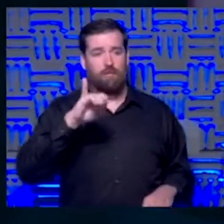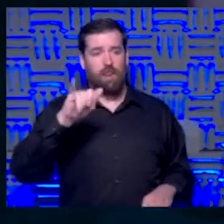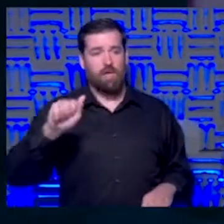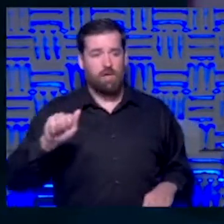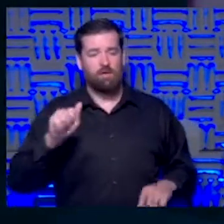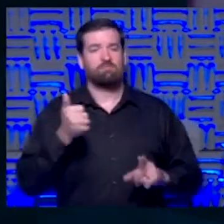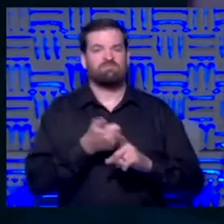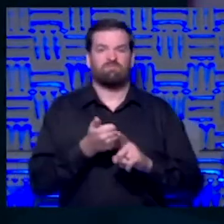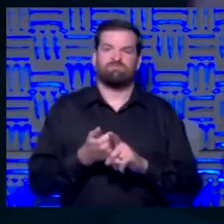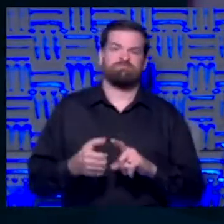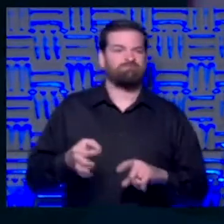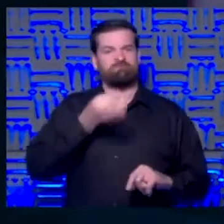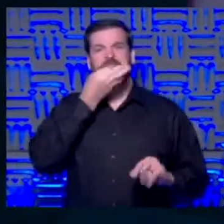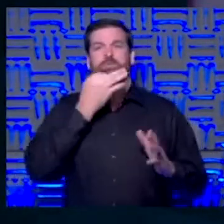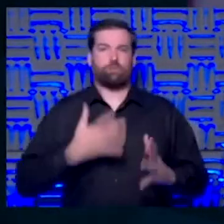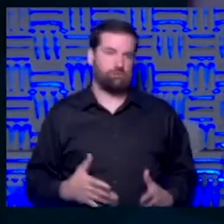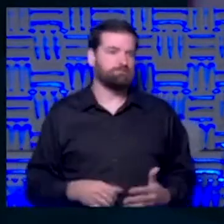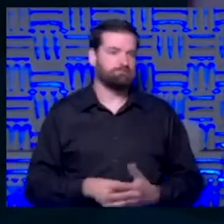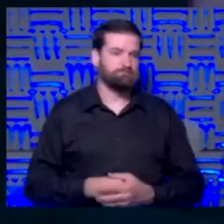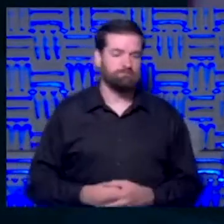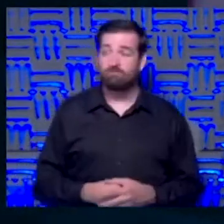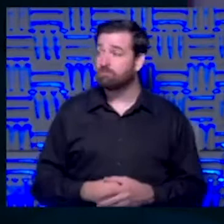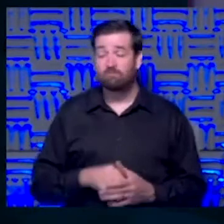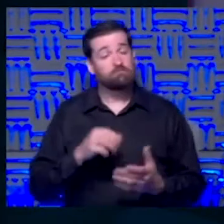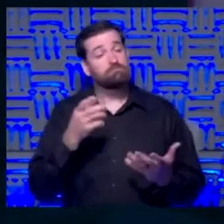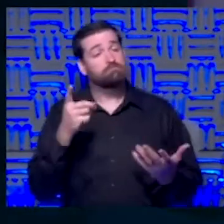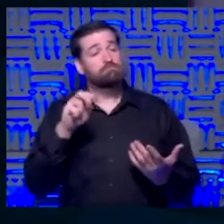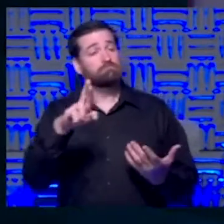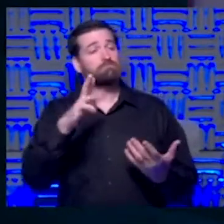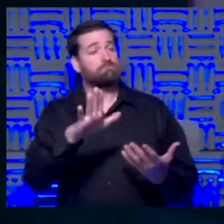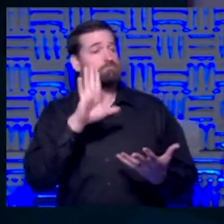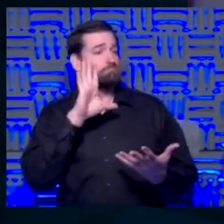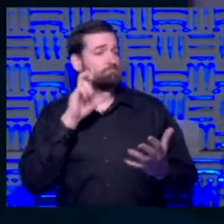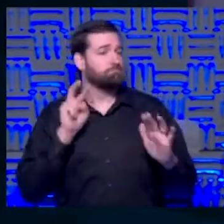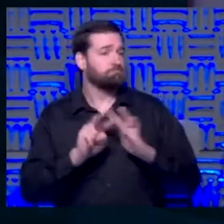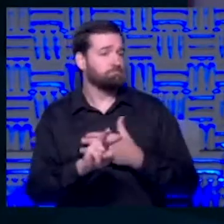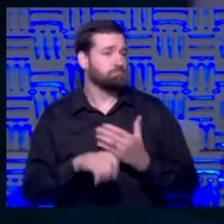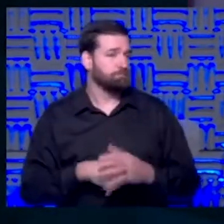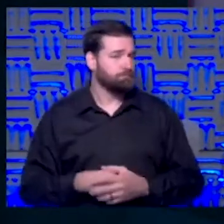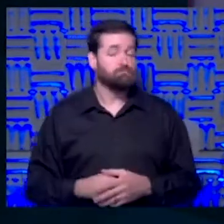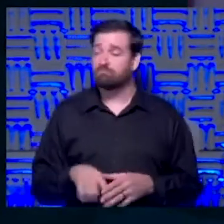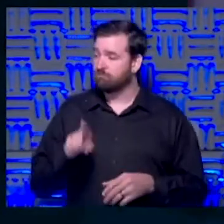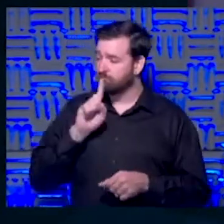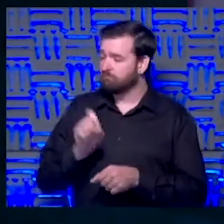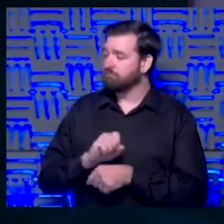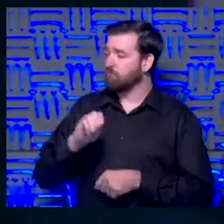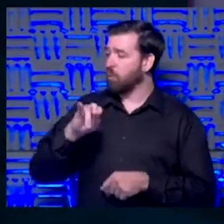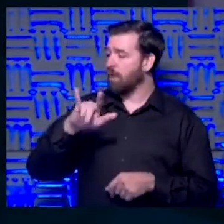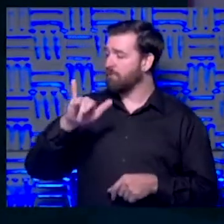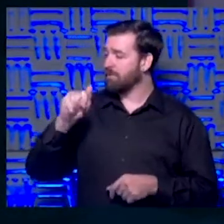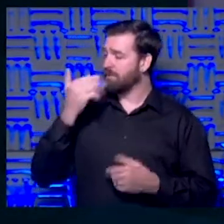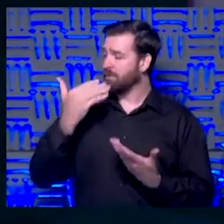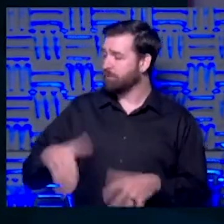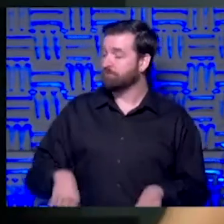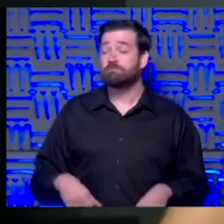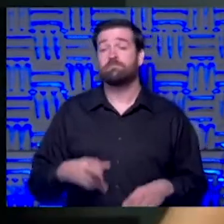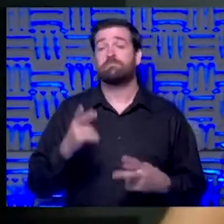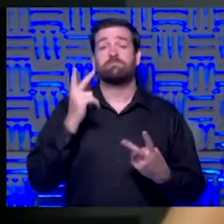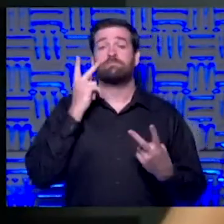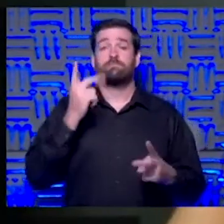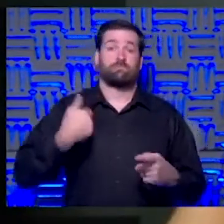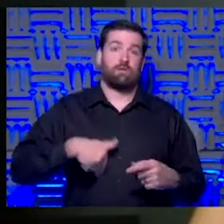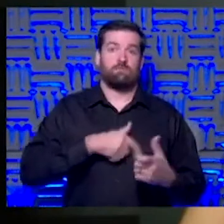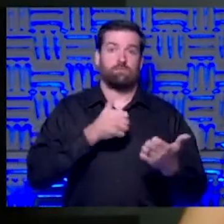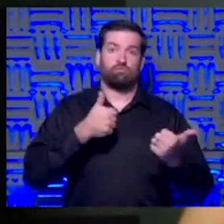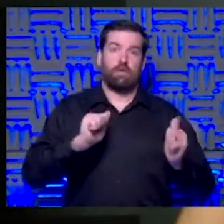that she is the expert in those, yeah. Now, Doctor, what's your insight on that? Definitely, Olivia. Thank you. So I think what we see and what we've been trying to